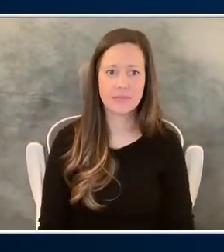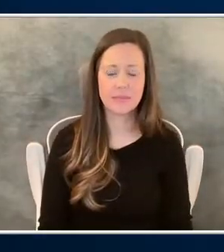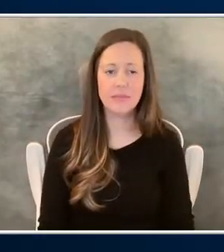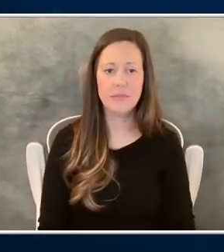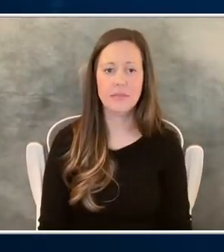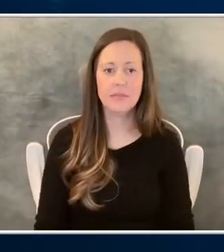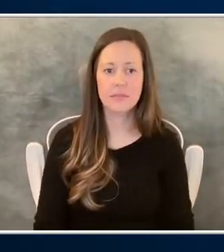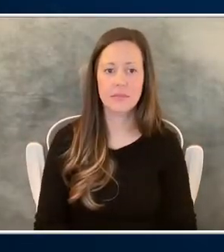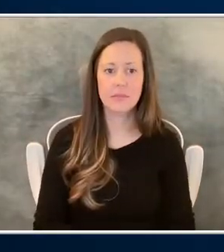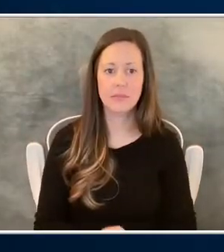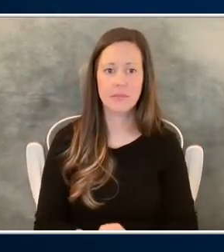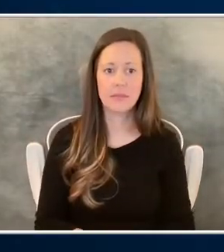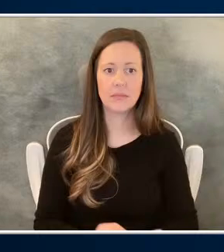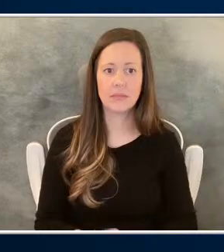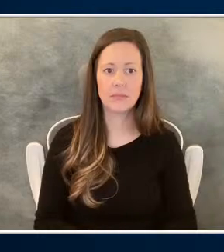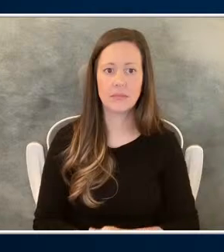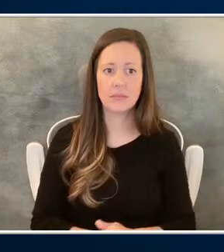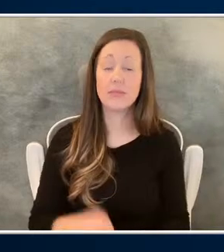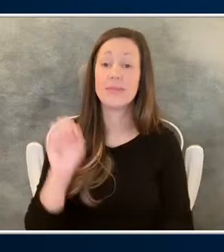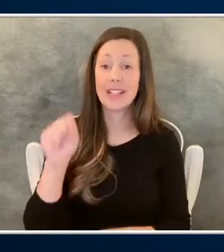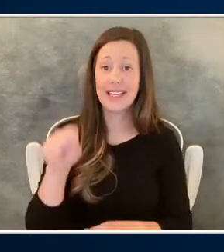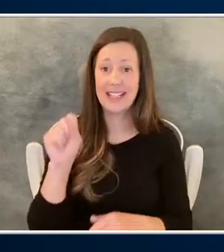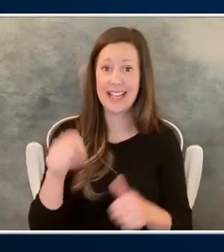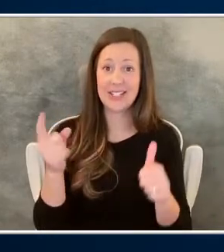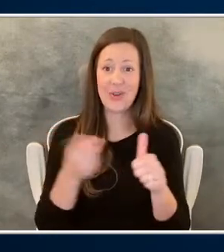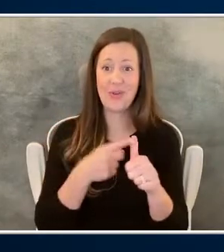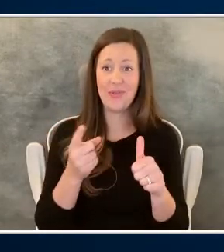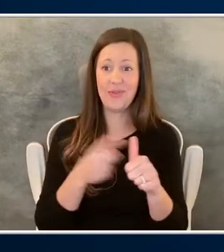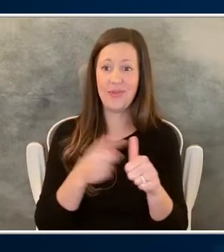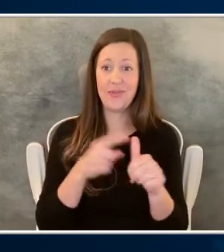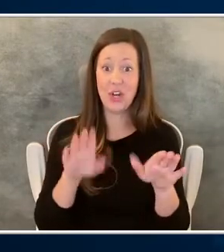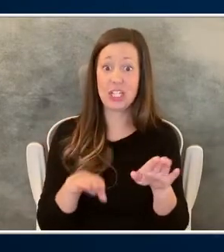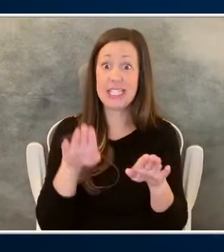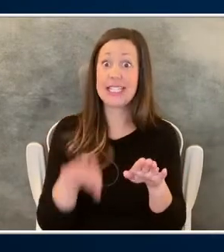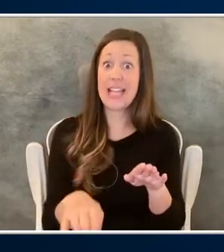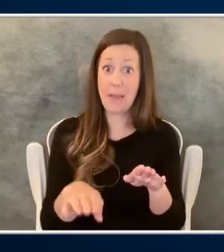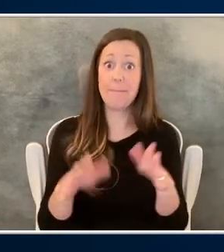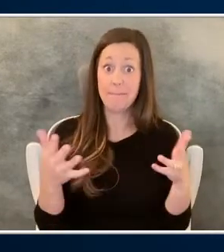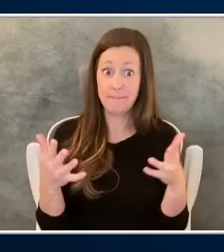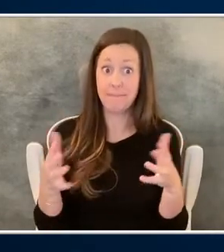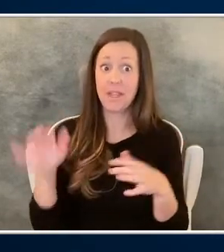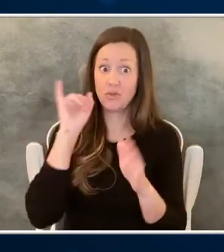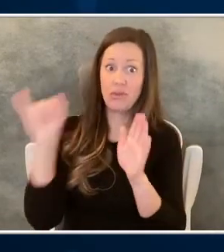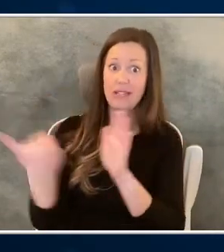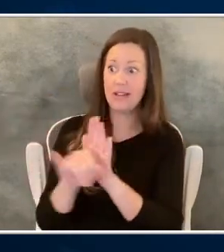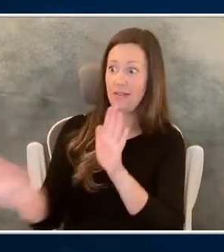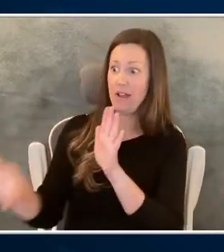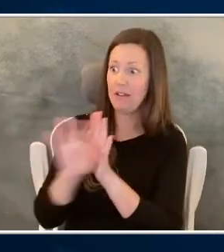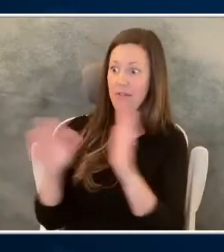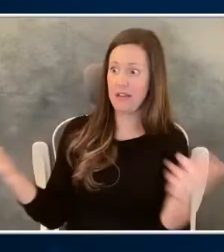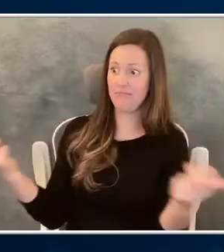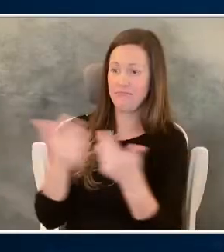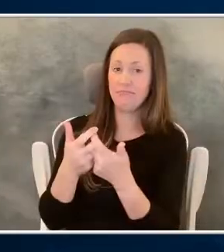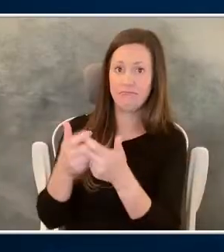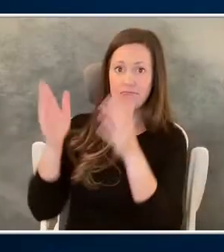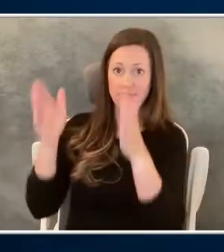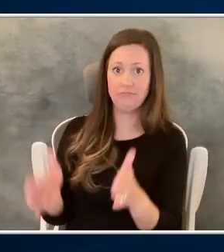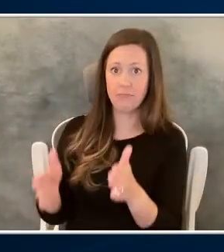as Karen mentioned, first step in bone marrow transplant is to identify a donor. A donor is someone who